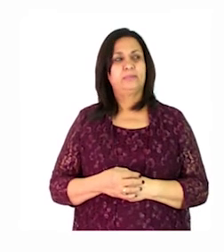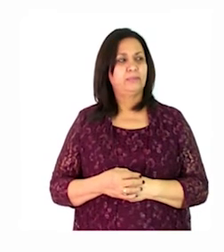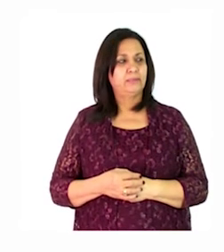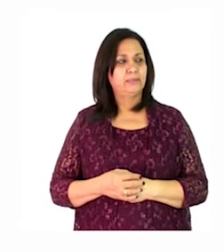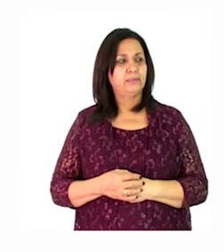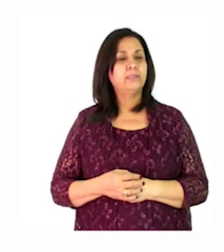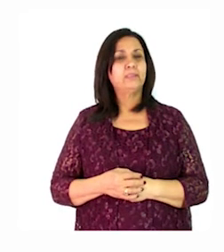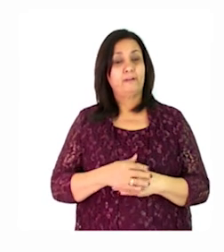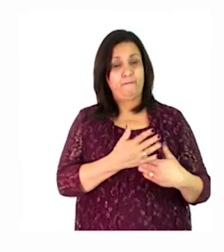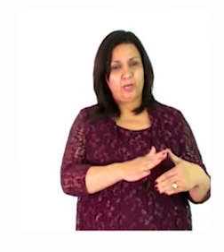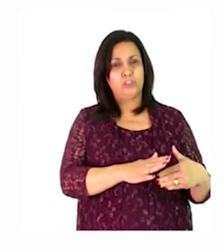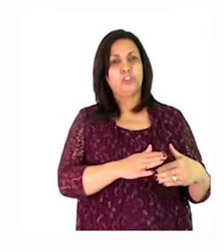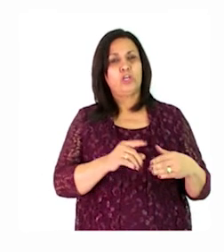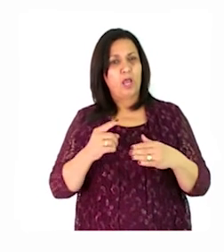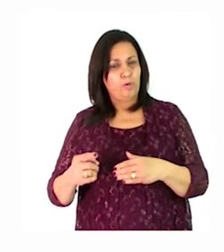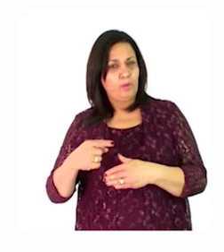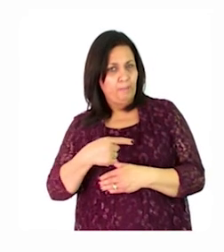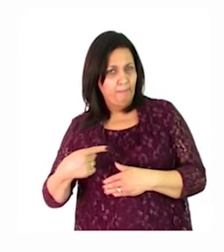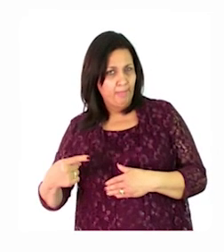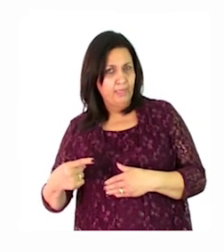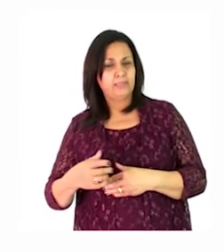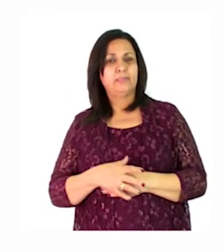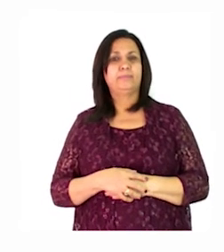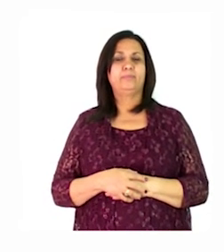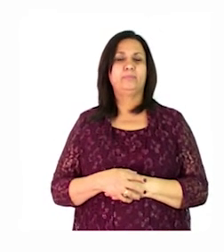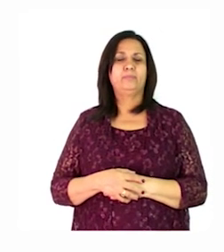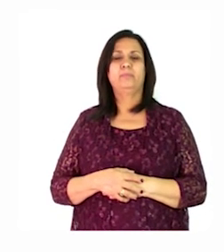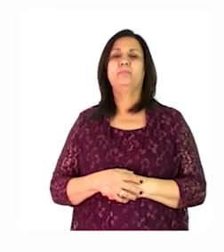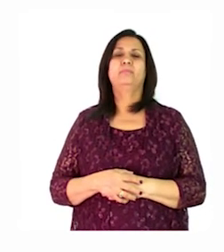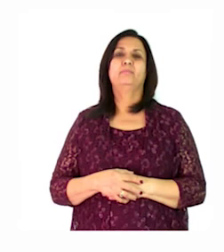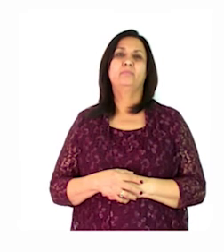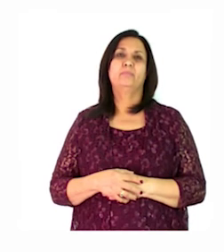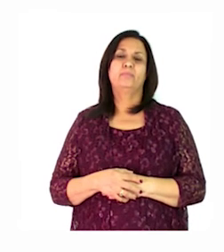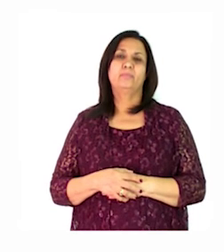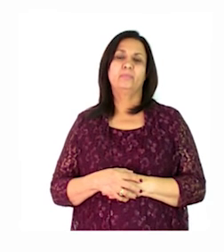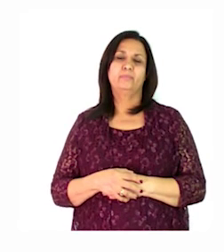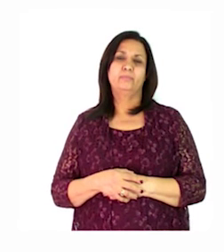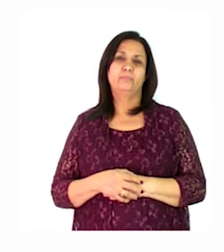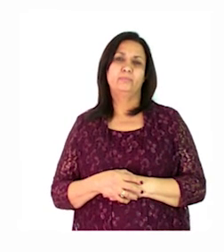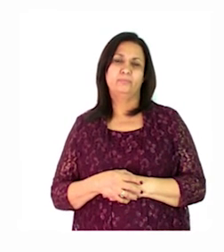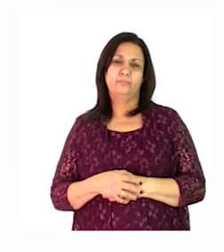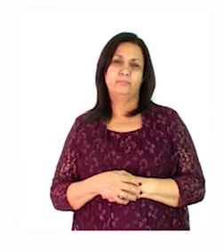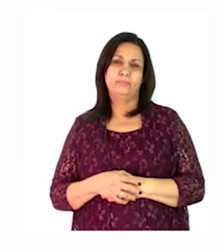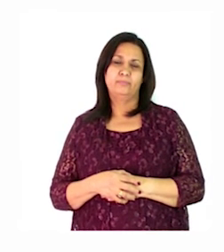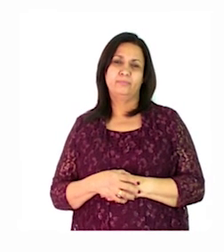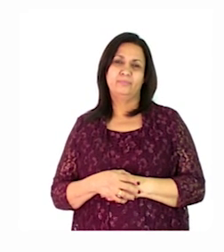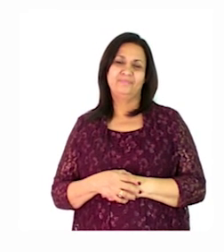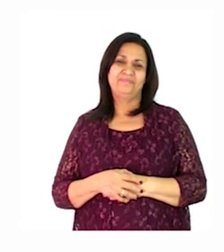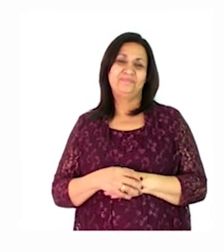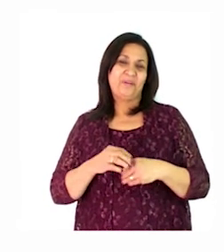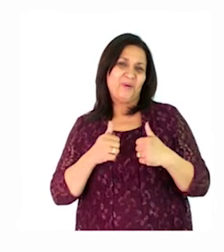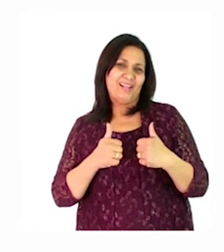need to now write down the minus sign. Well